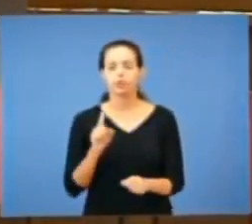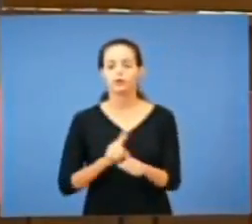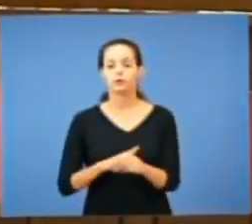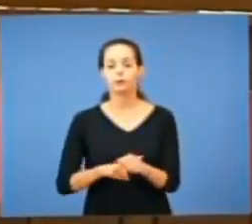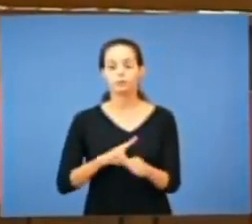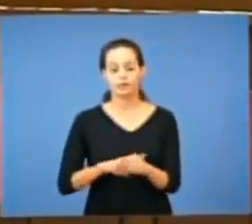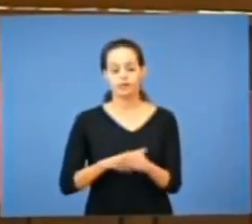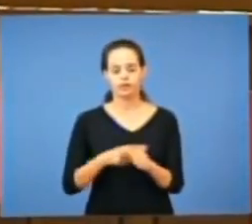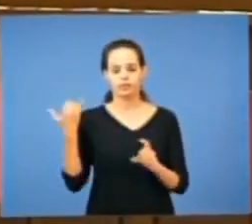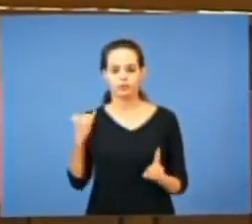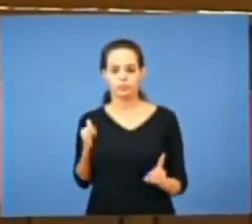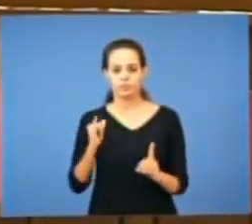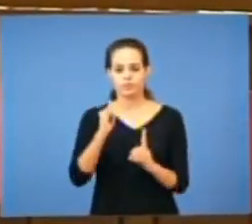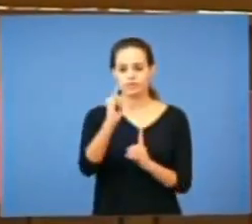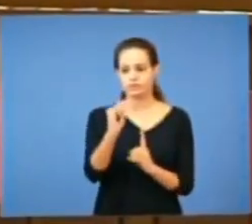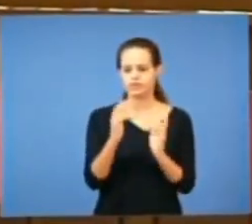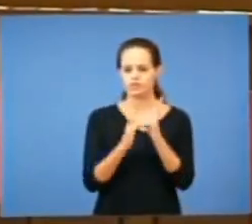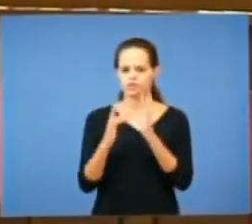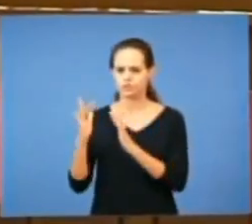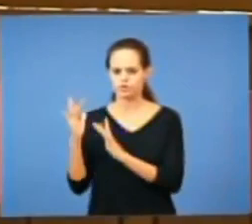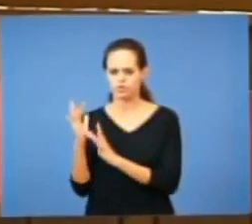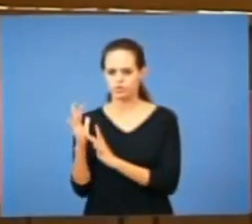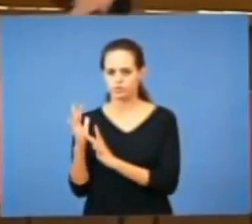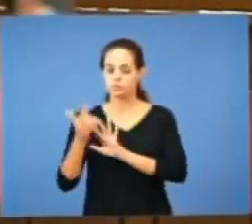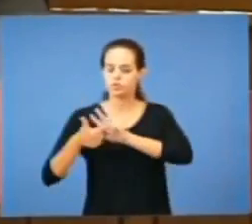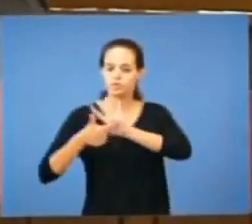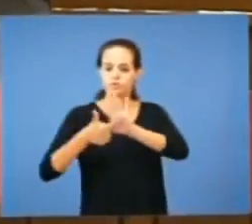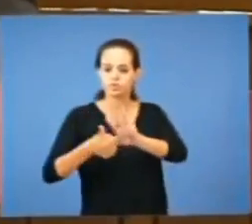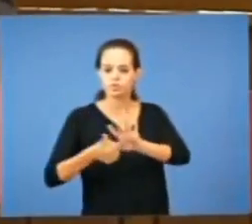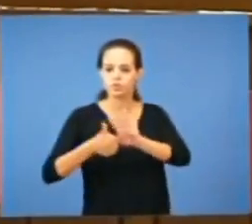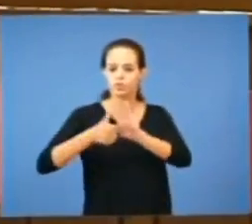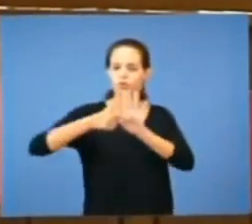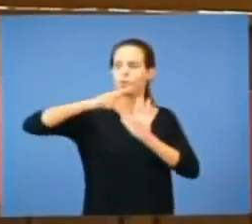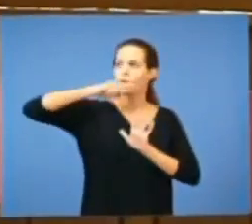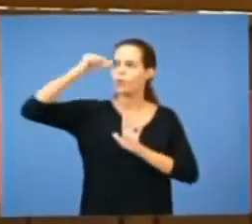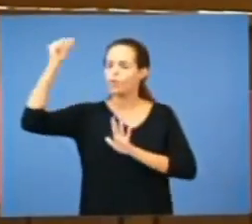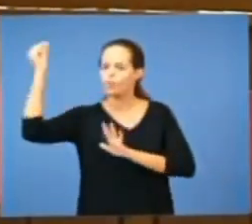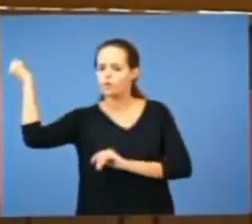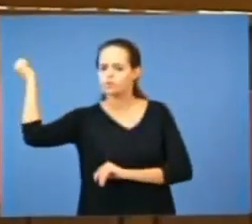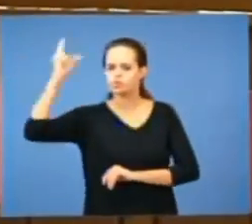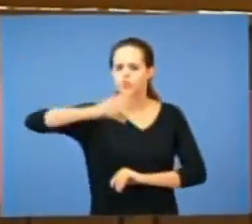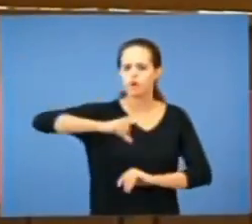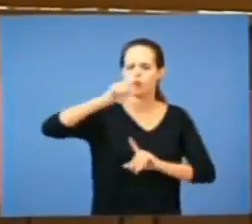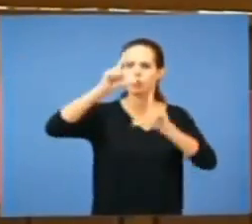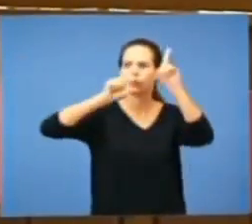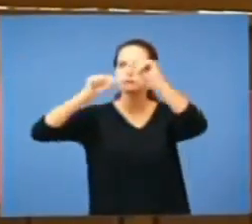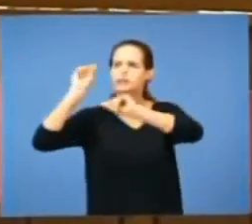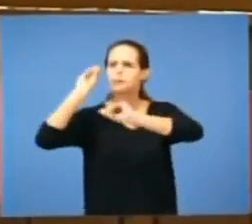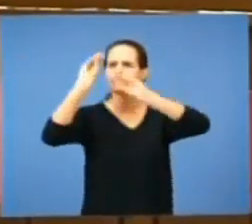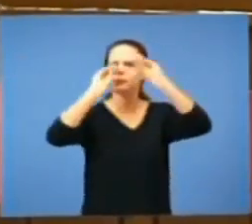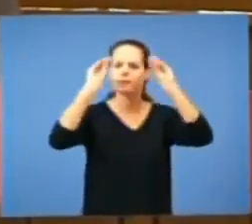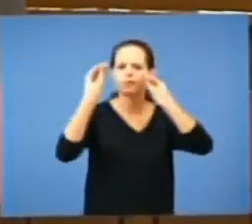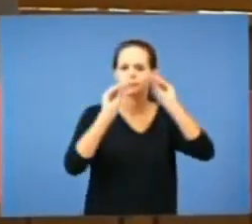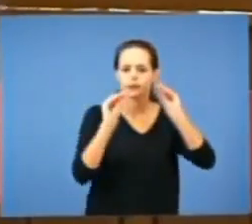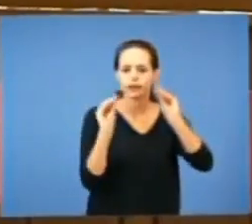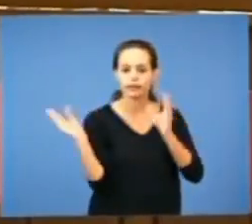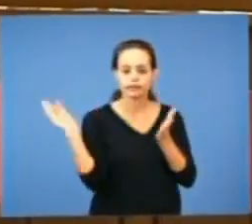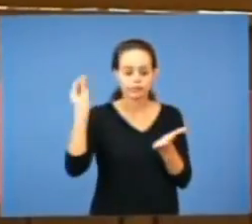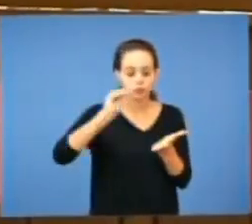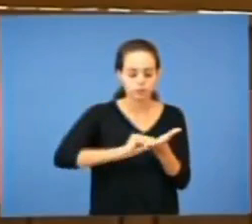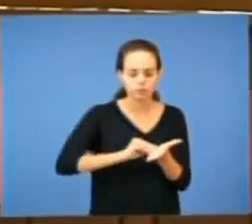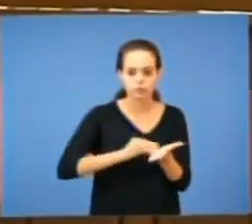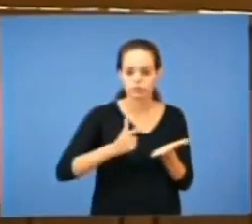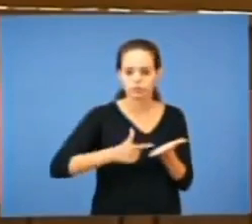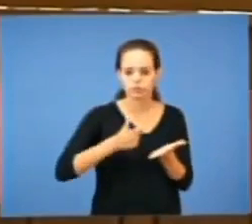When you see the prophets of Jesus about the sun, the moon, and the stars, you don't understand why. But here it is. It's in the book of